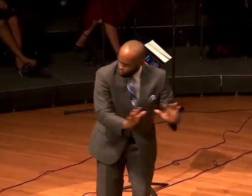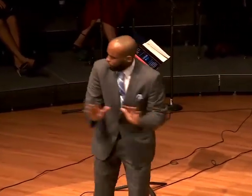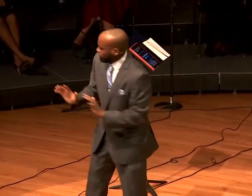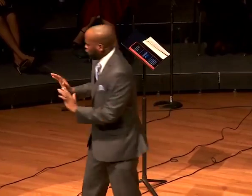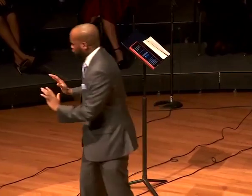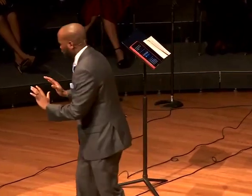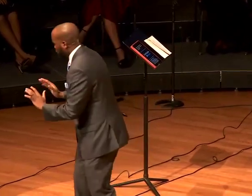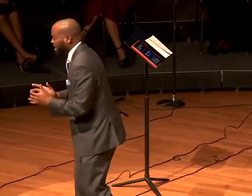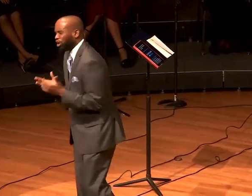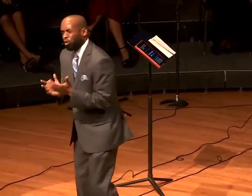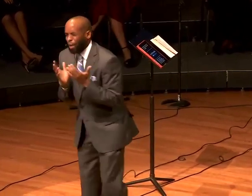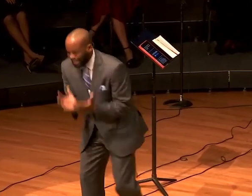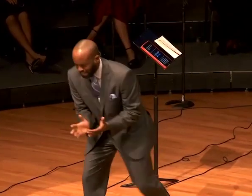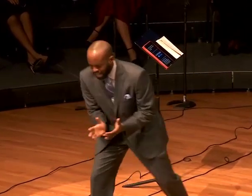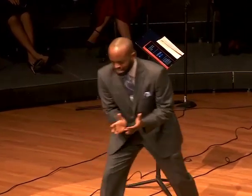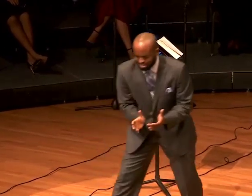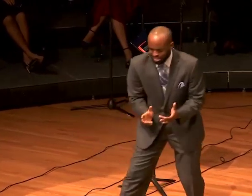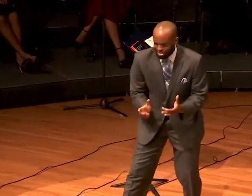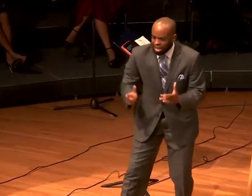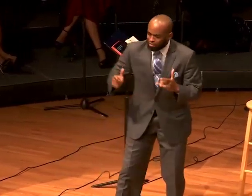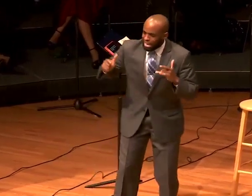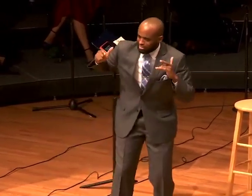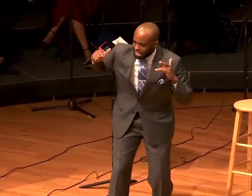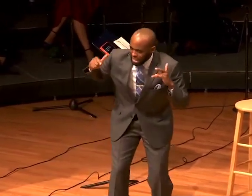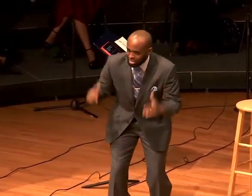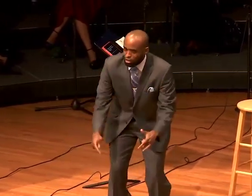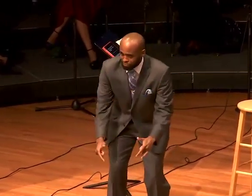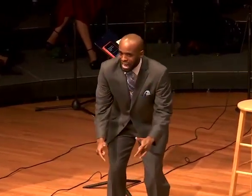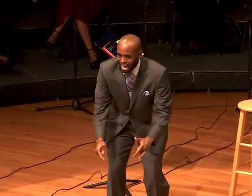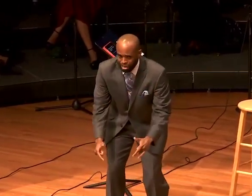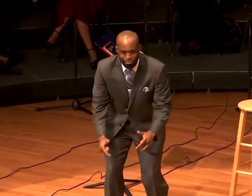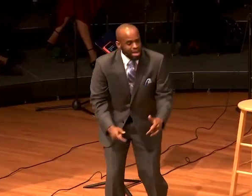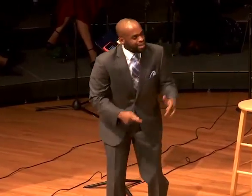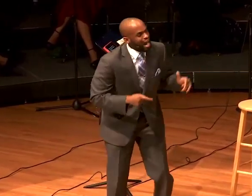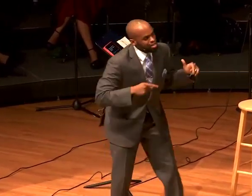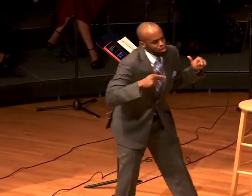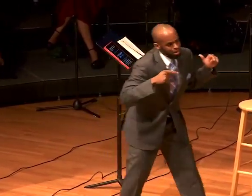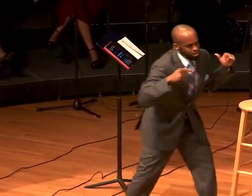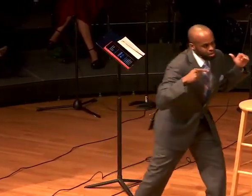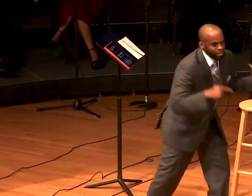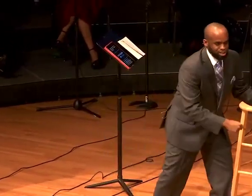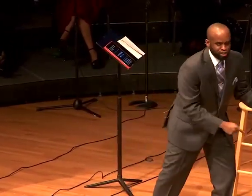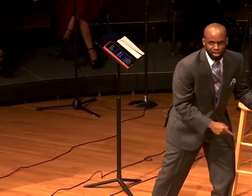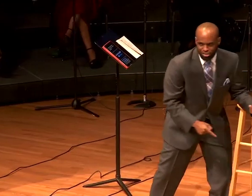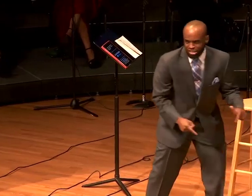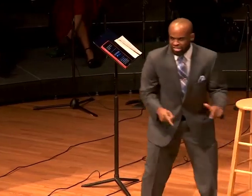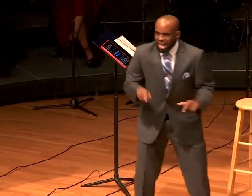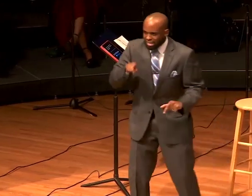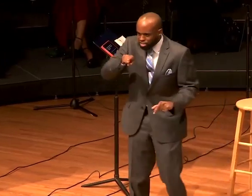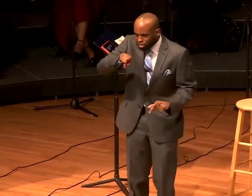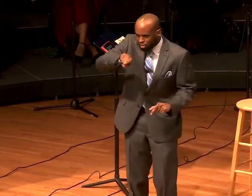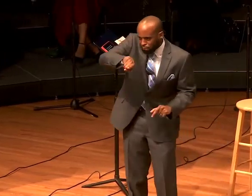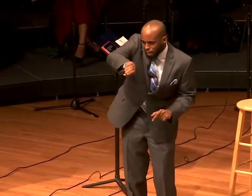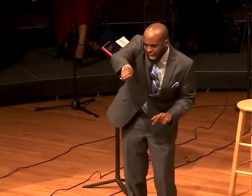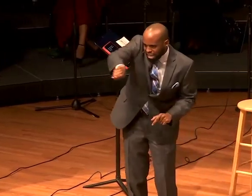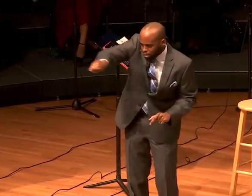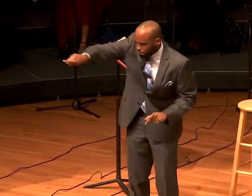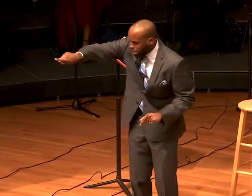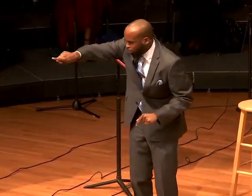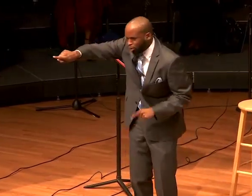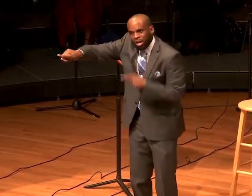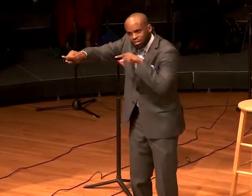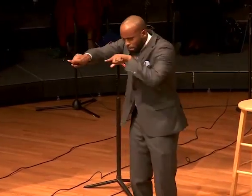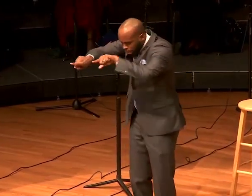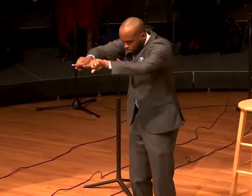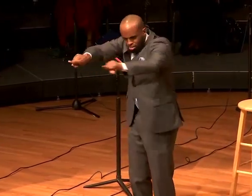pagan folk with church folk. No, recognize this, that at the end of time, God is going to look at churches and he's going to divide